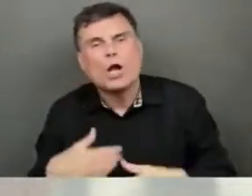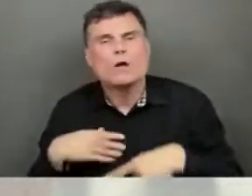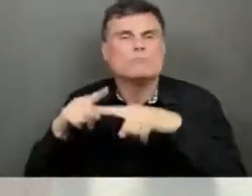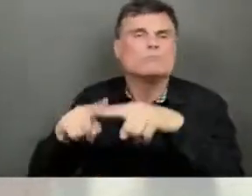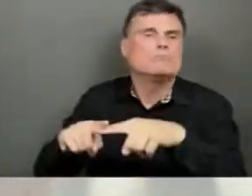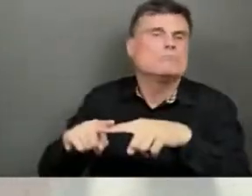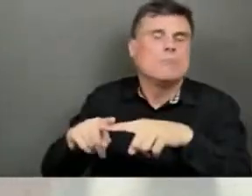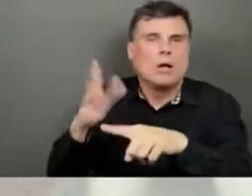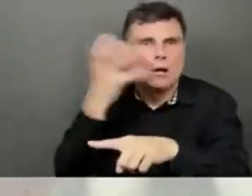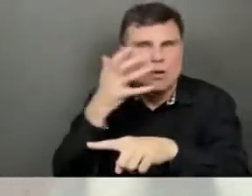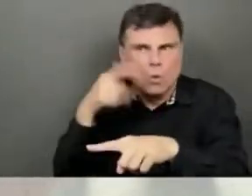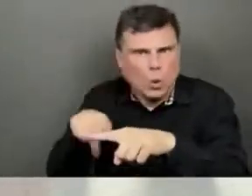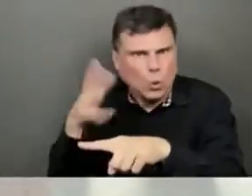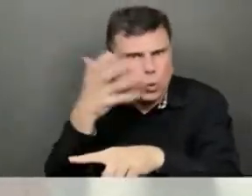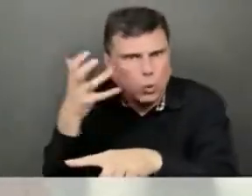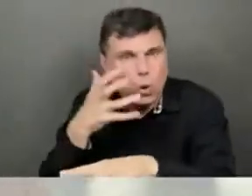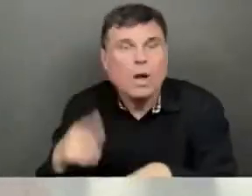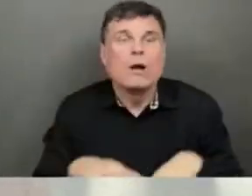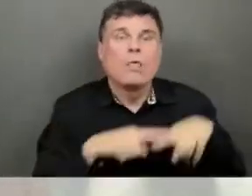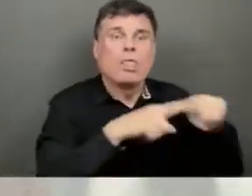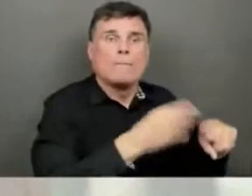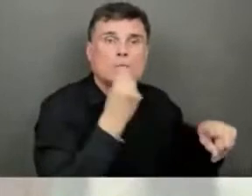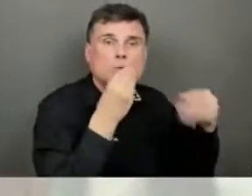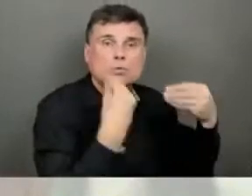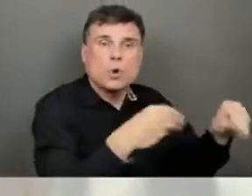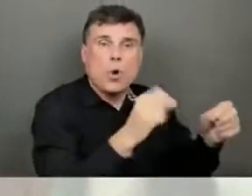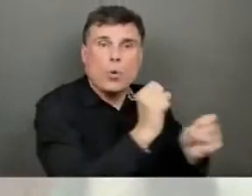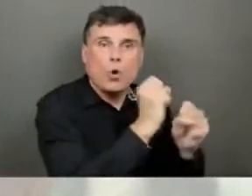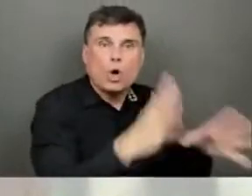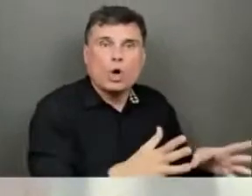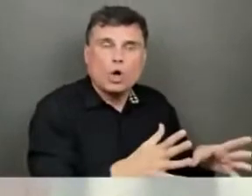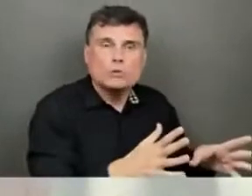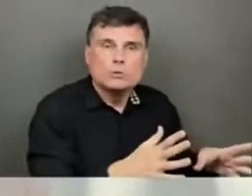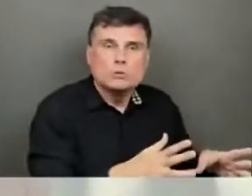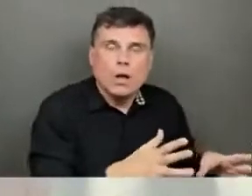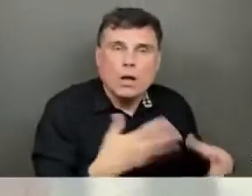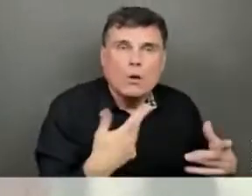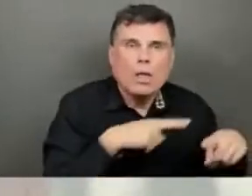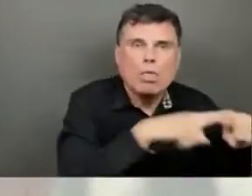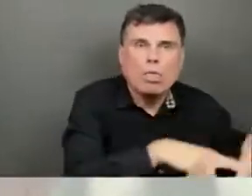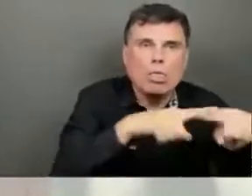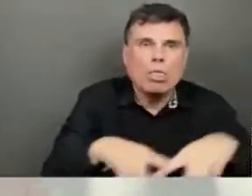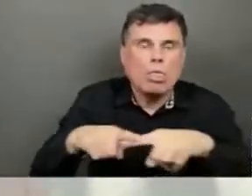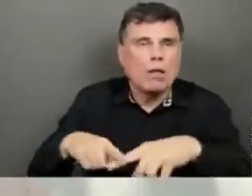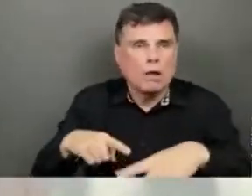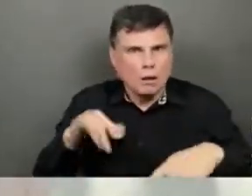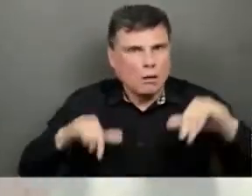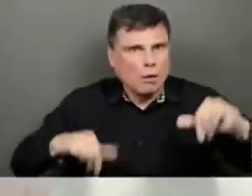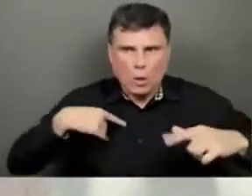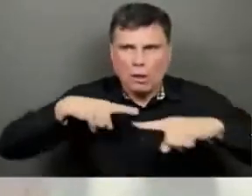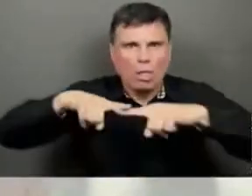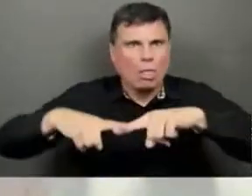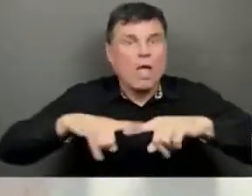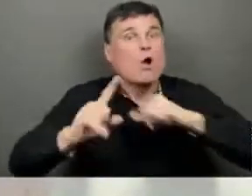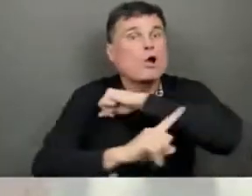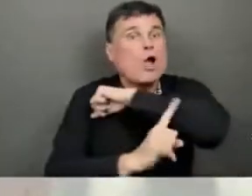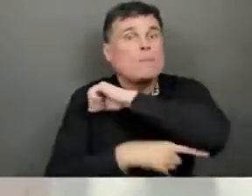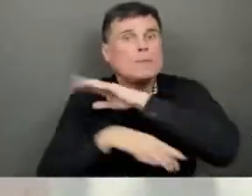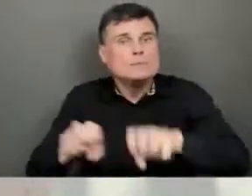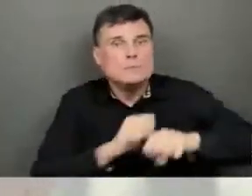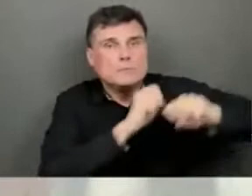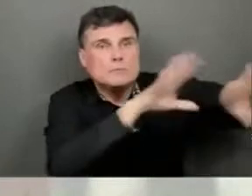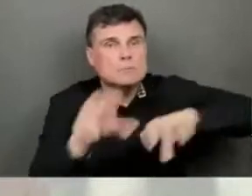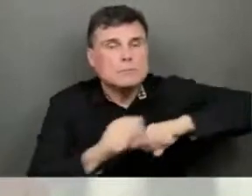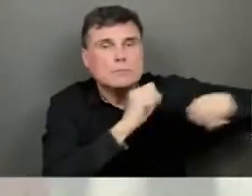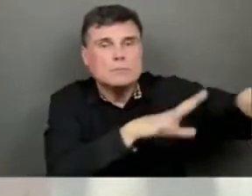garbage, that these are important parts of our lives, and that these are workers who may not have been valued in the